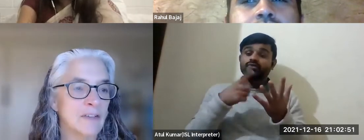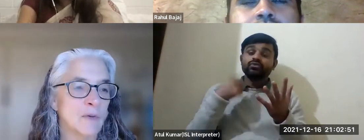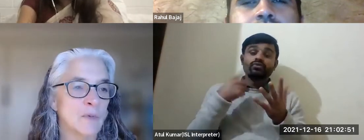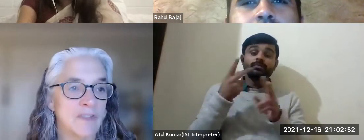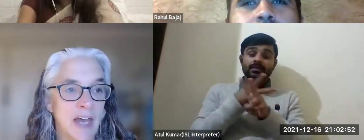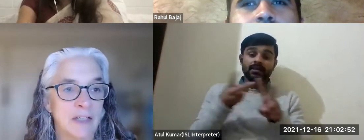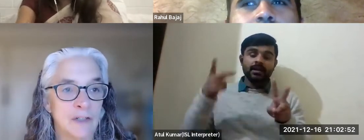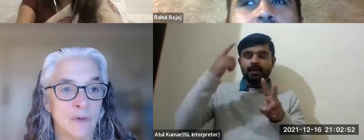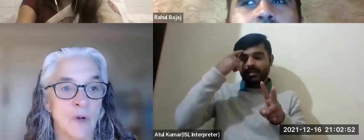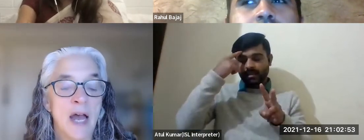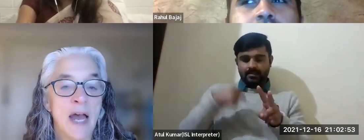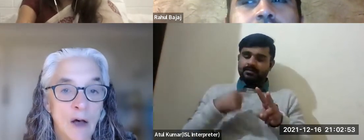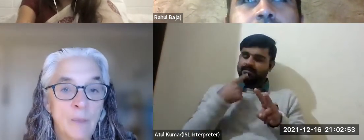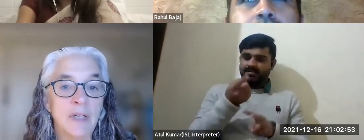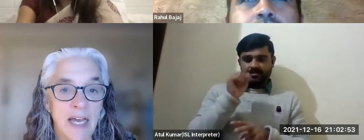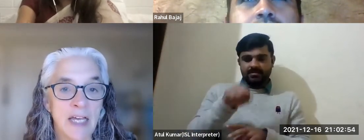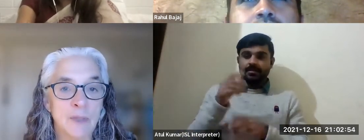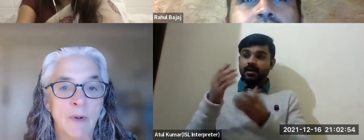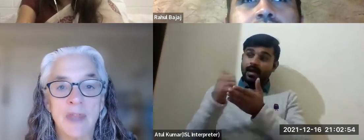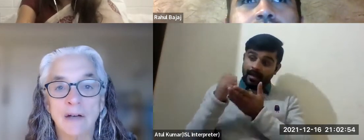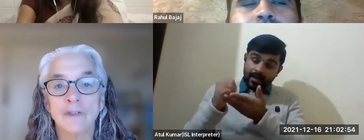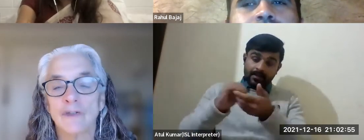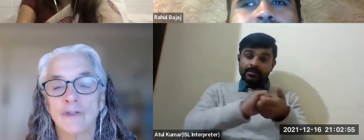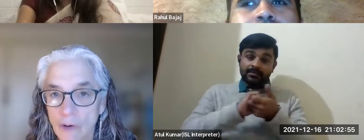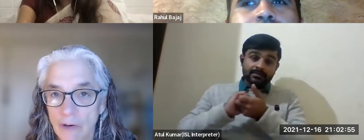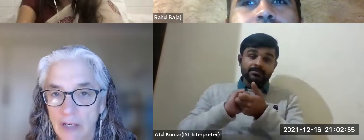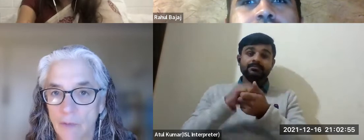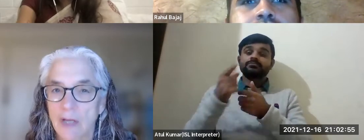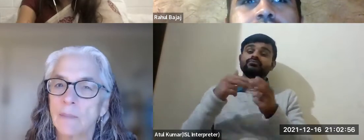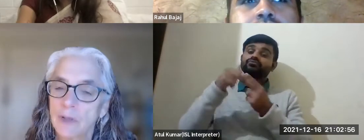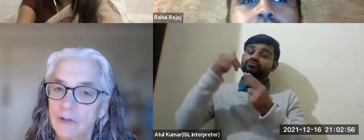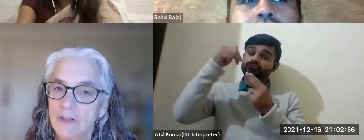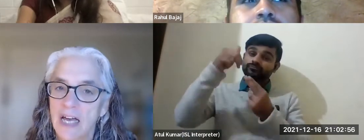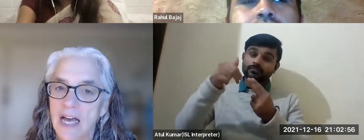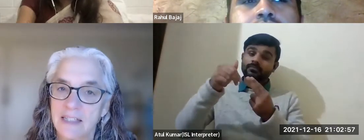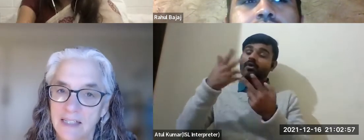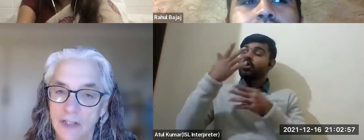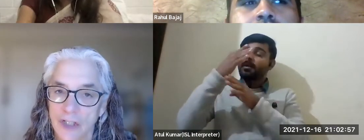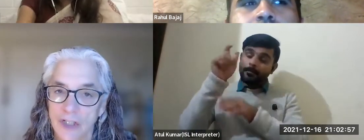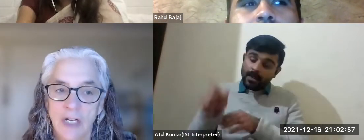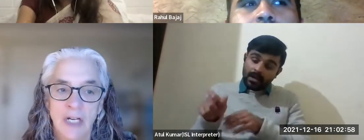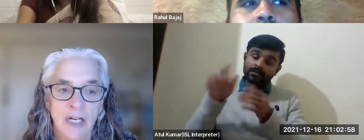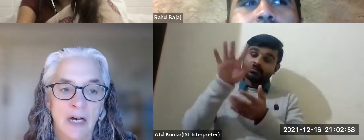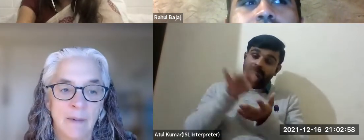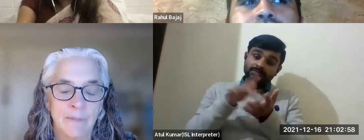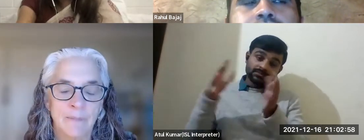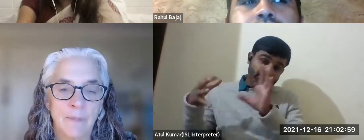of things that we say to help engage, but without the story, without the person at the center,